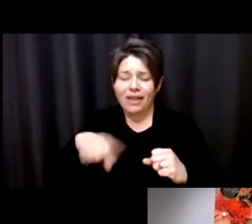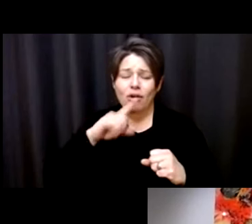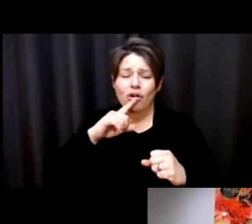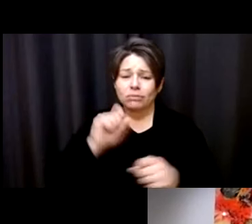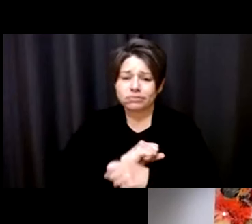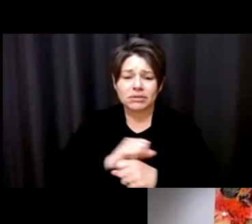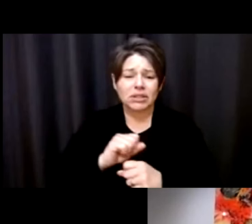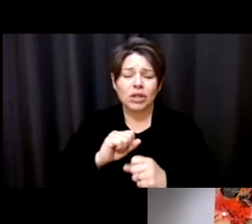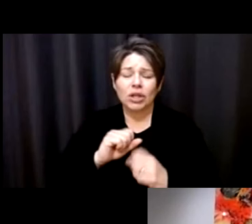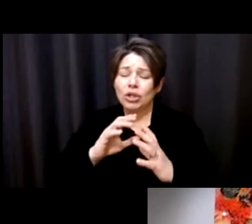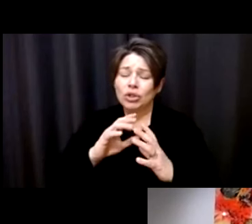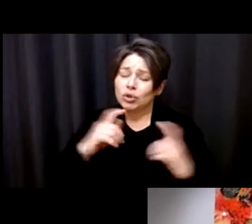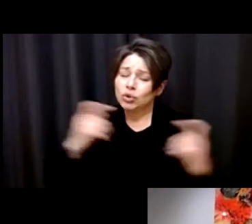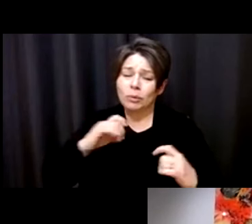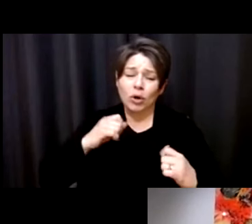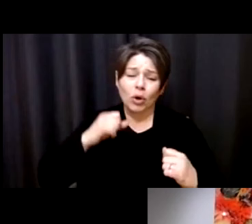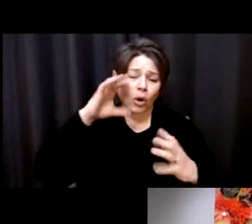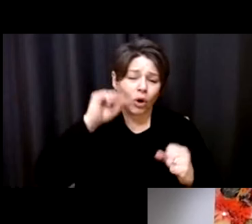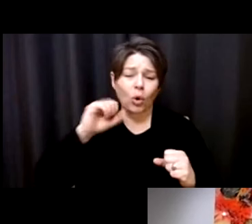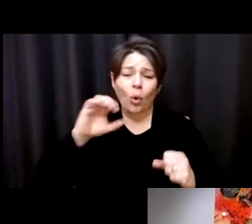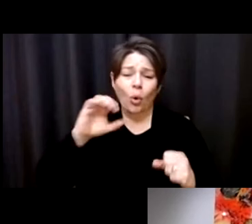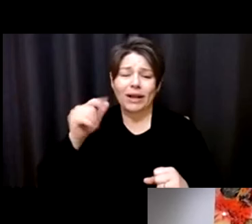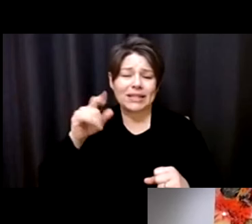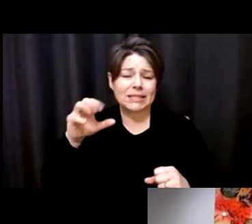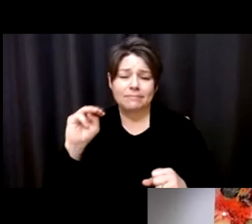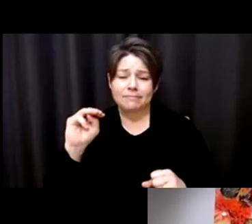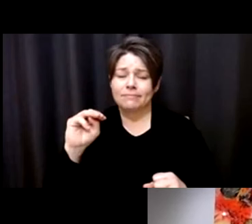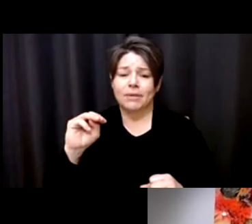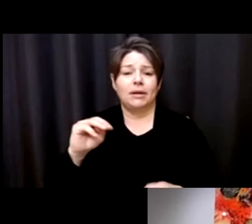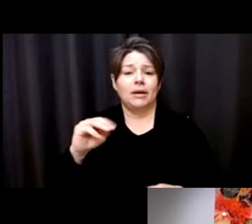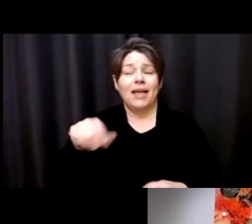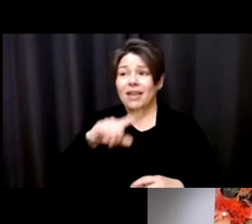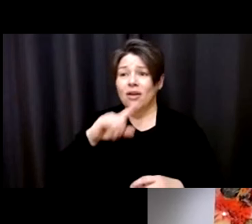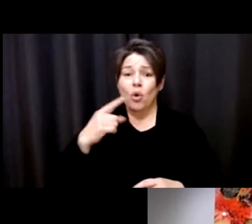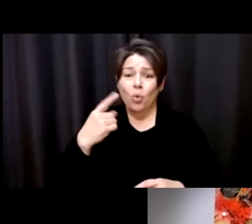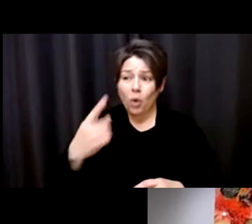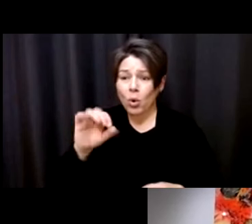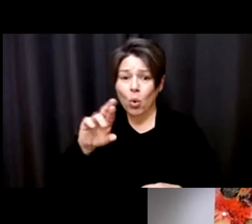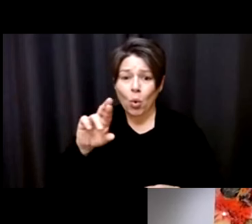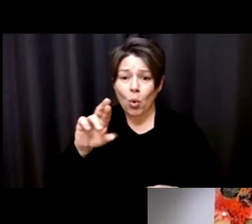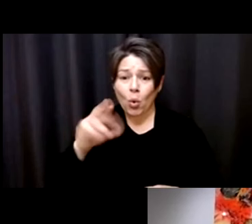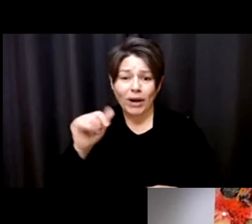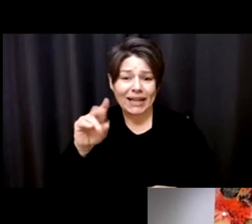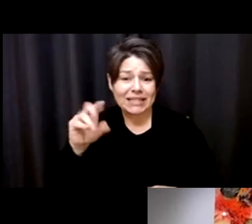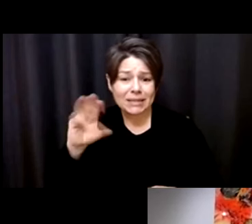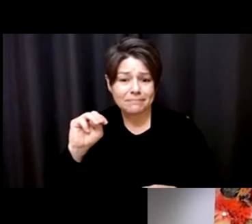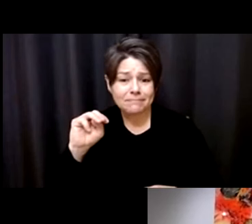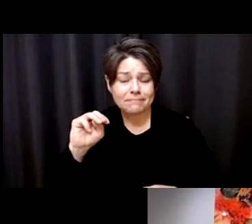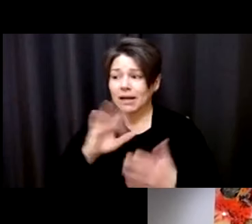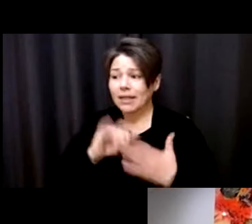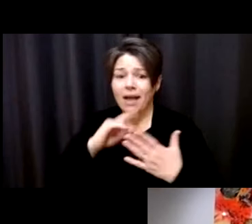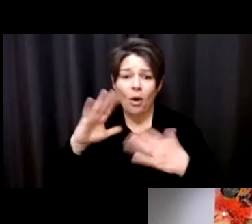not individual. They are one organism with many, many parts that all communicate with each other.